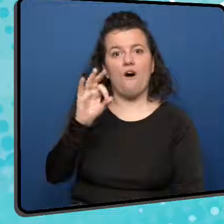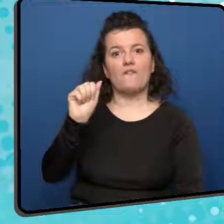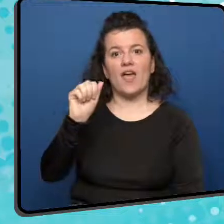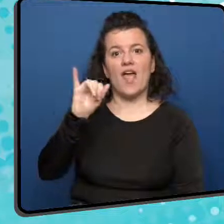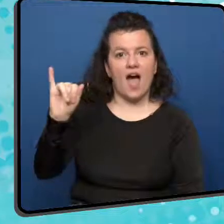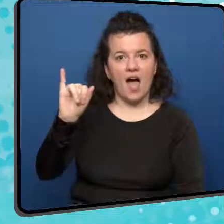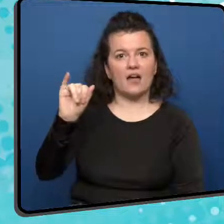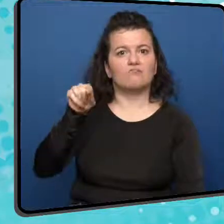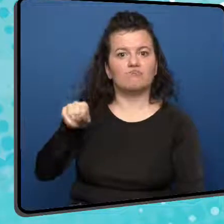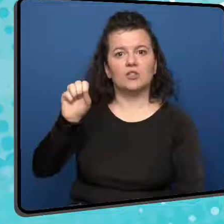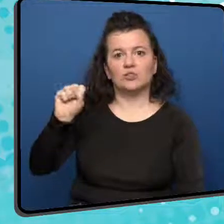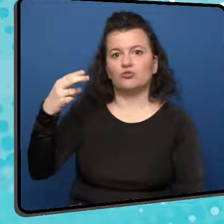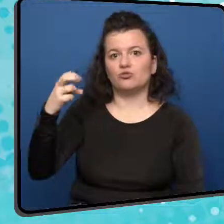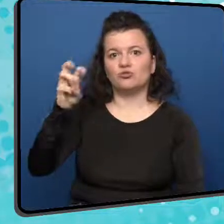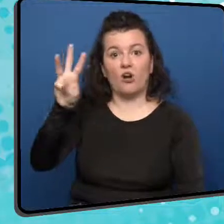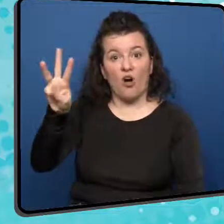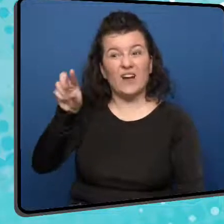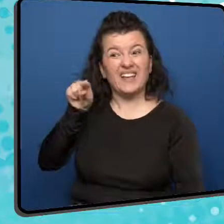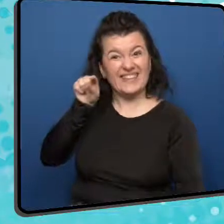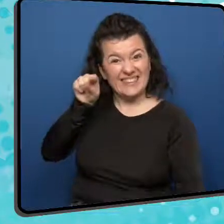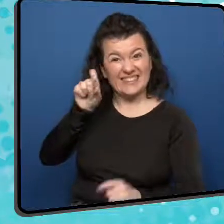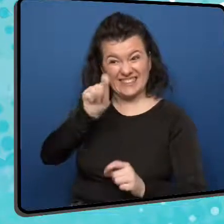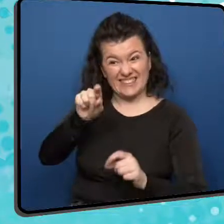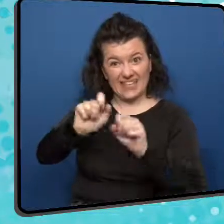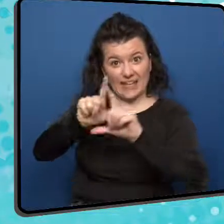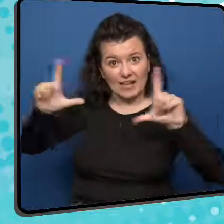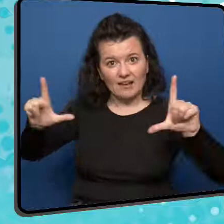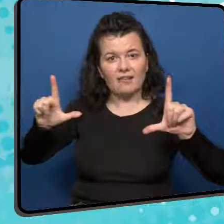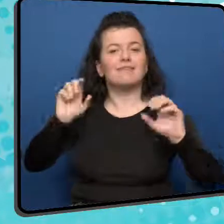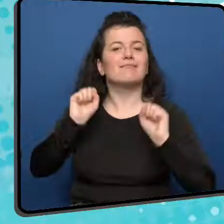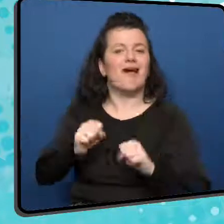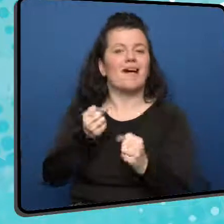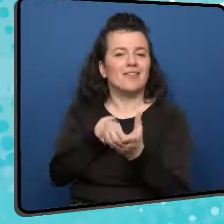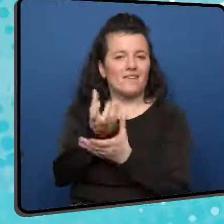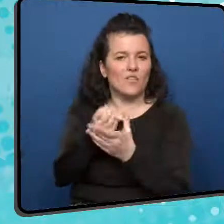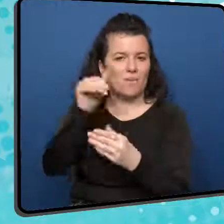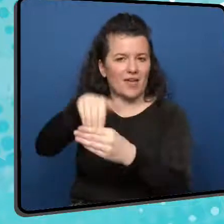great information that both of our guests have been sharing.